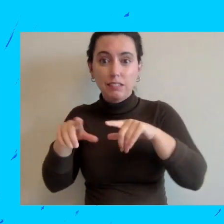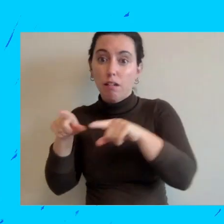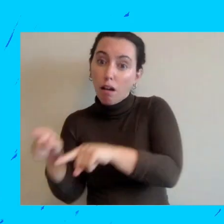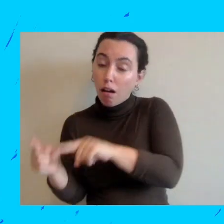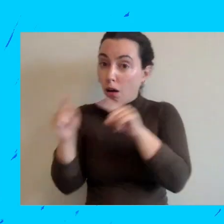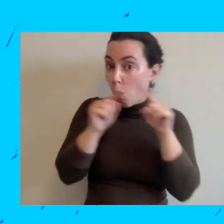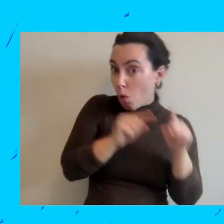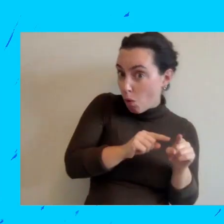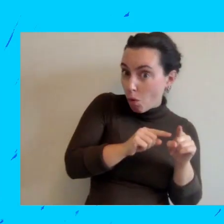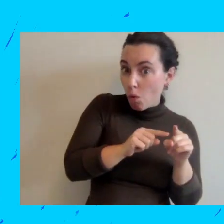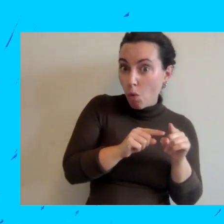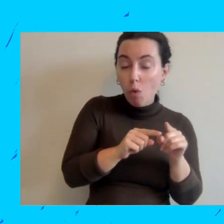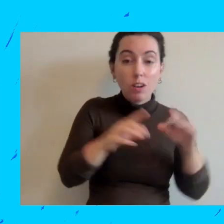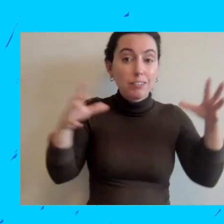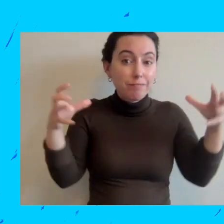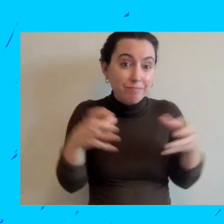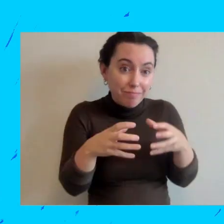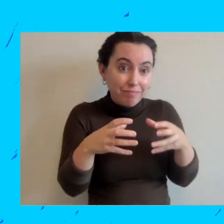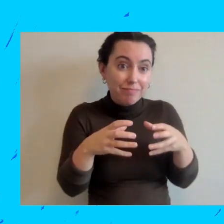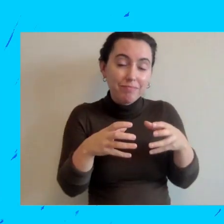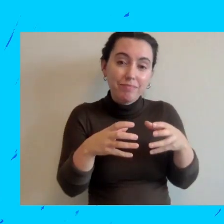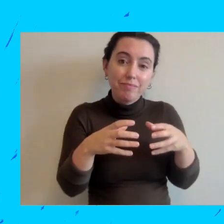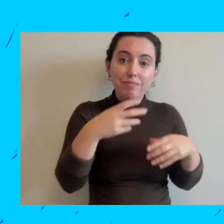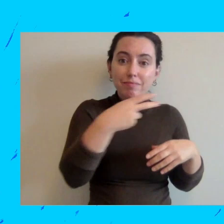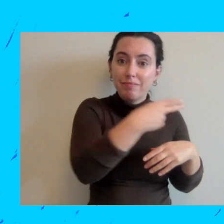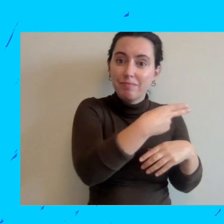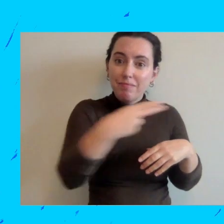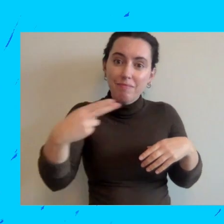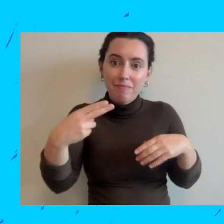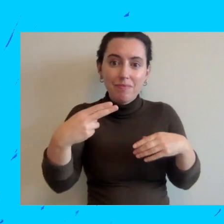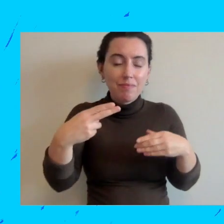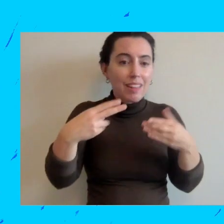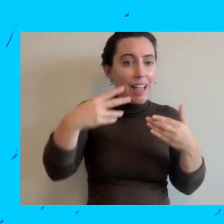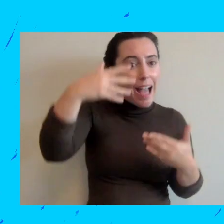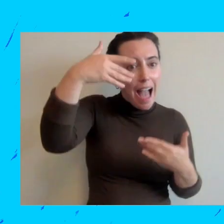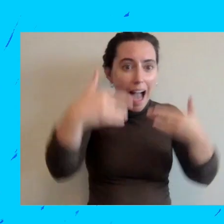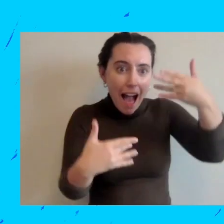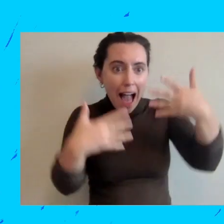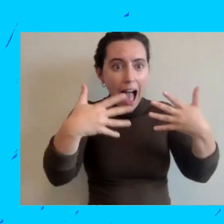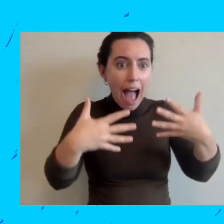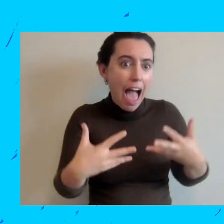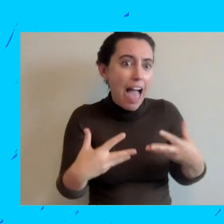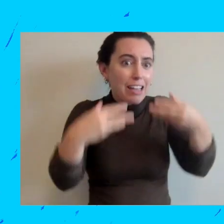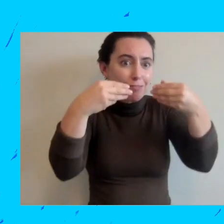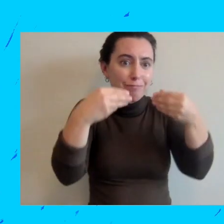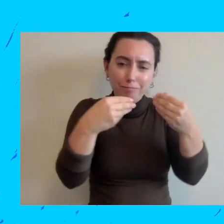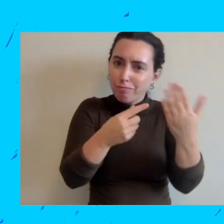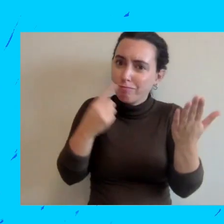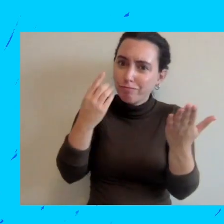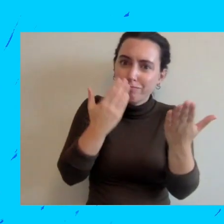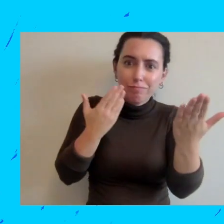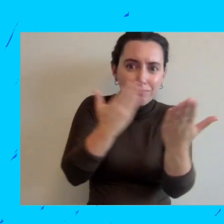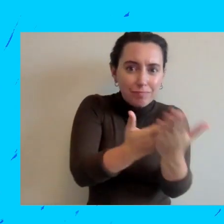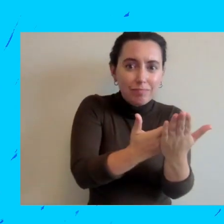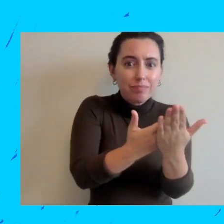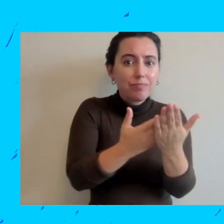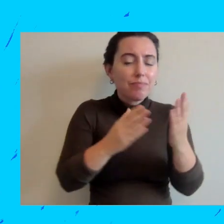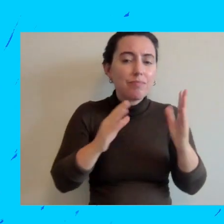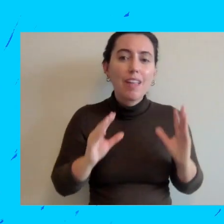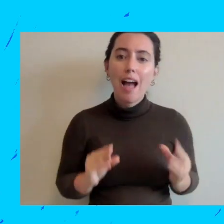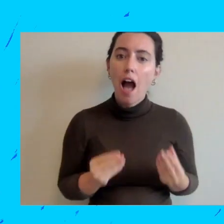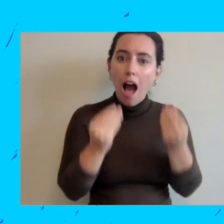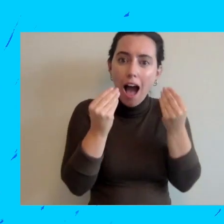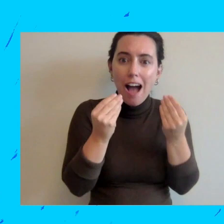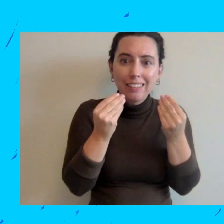also absolutely vital. It's called Adding It Up, Evidence to Impact, Making the Case for Adolescent Sexual and Reproductive Health